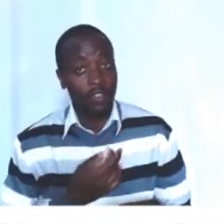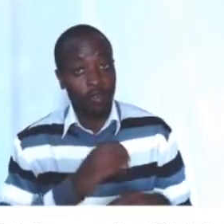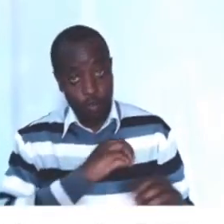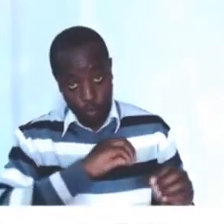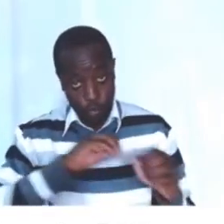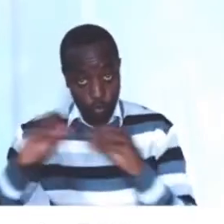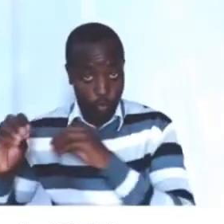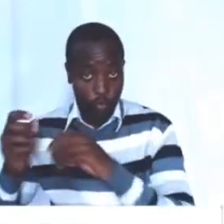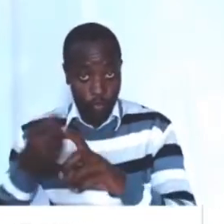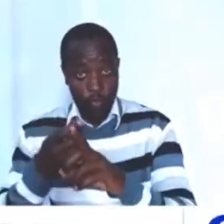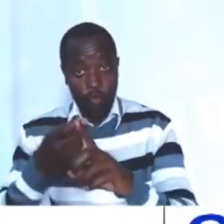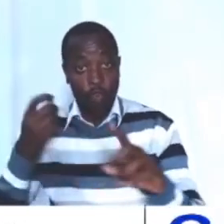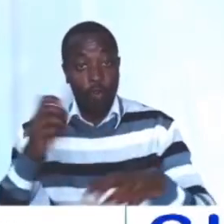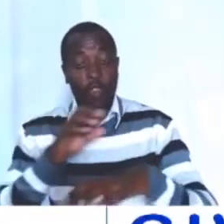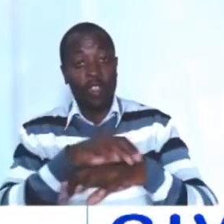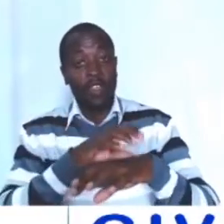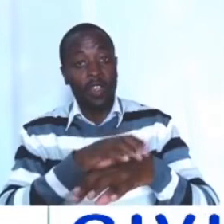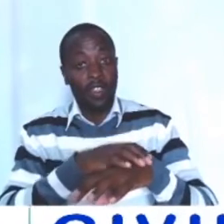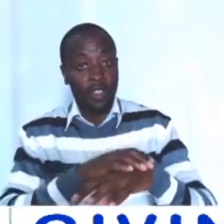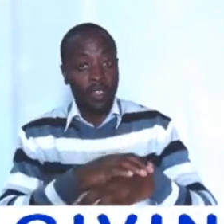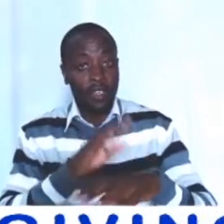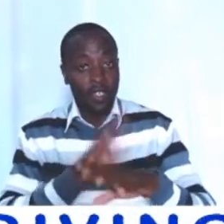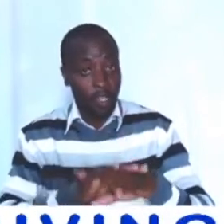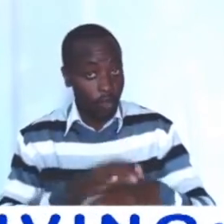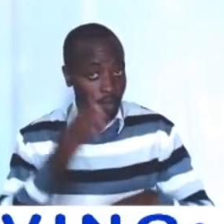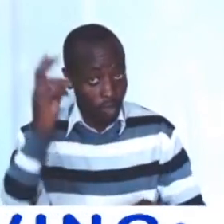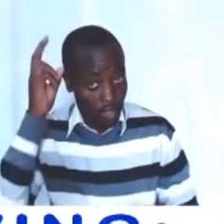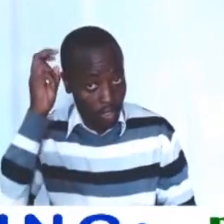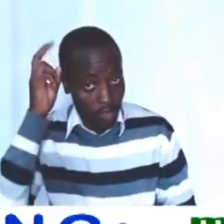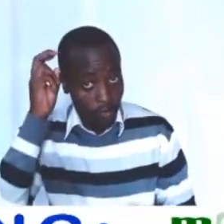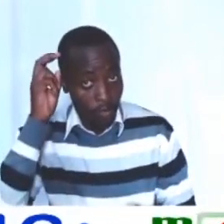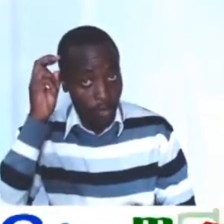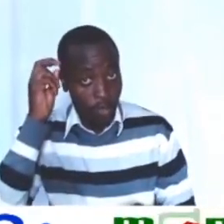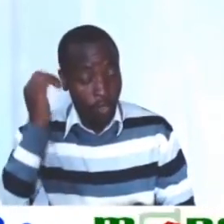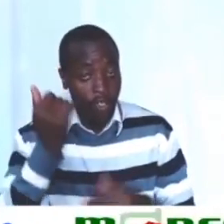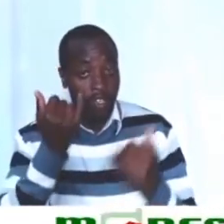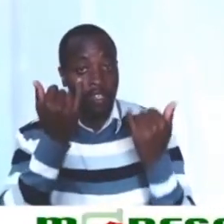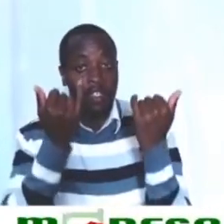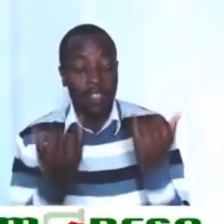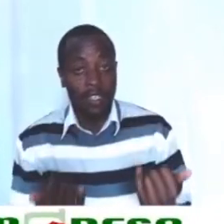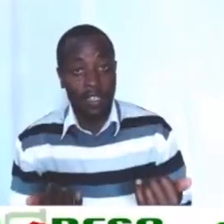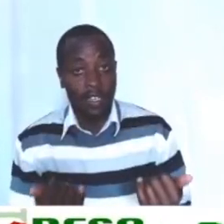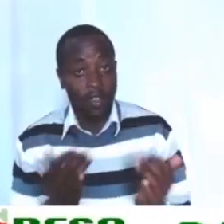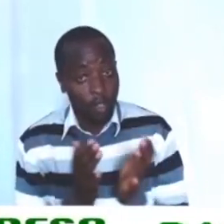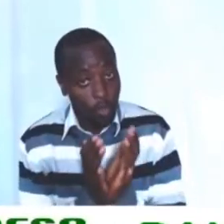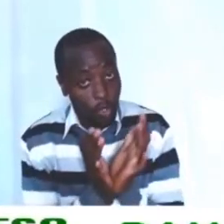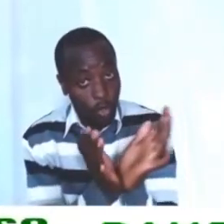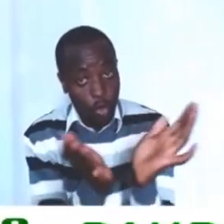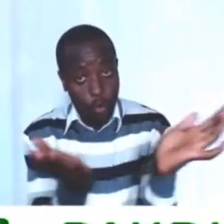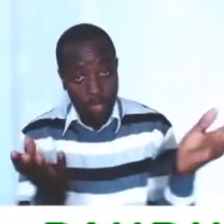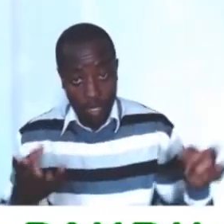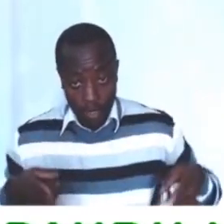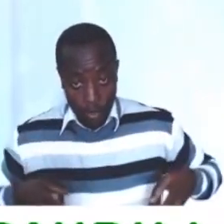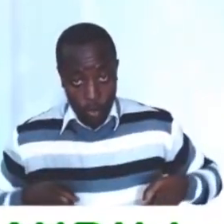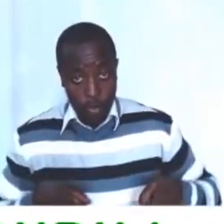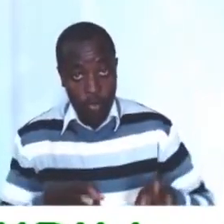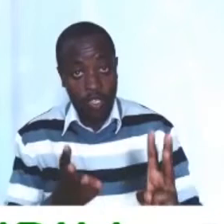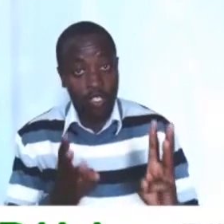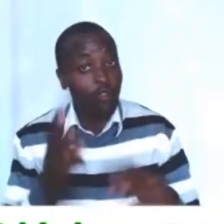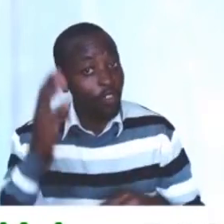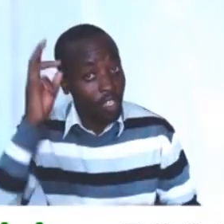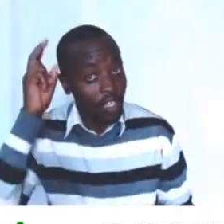other to the self-centered and now to the demonic. So now they will open ways for the demonic.